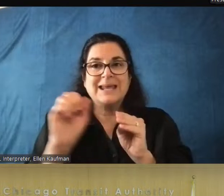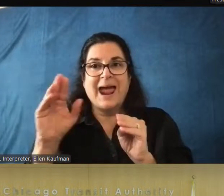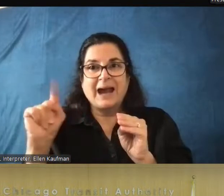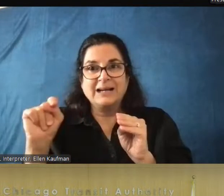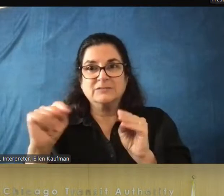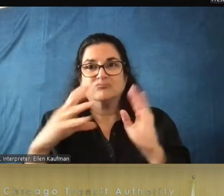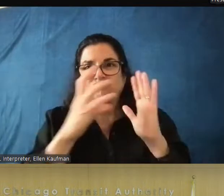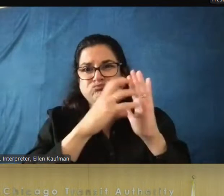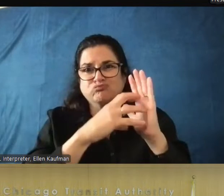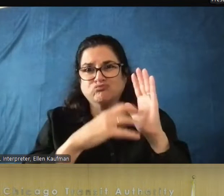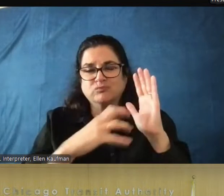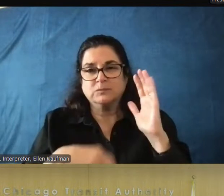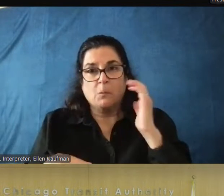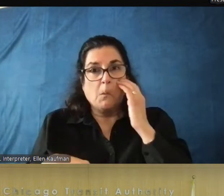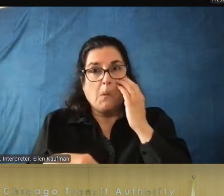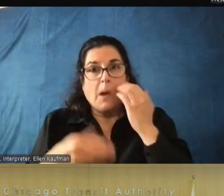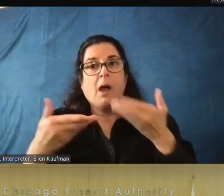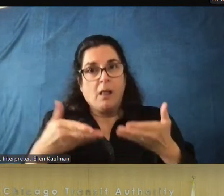and 21.